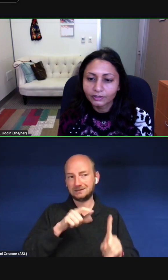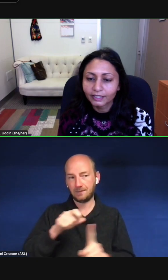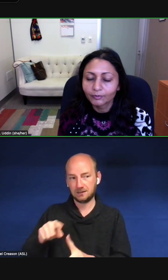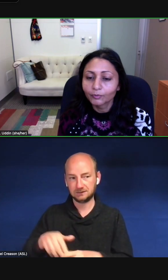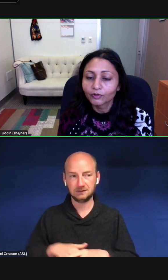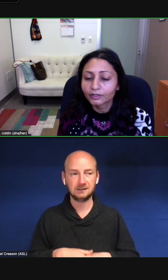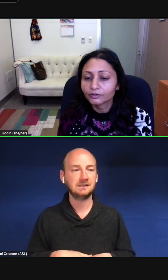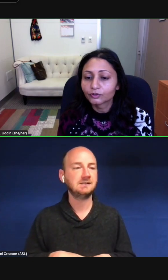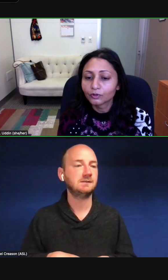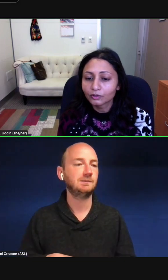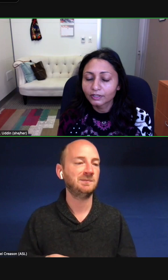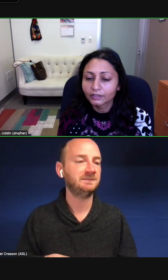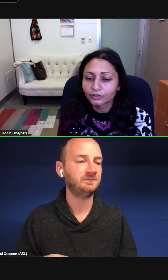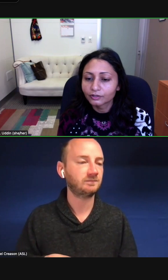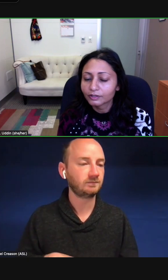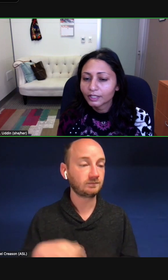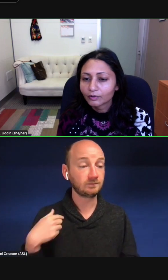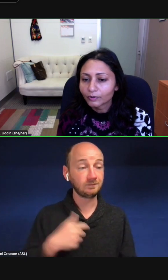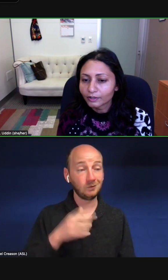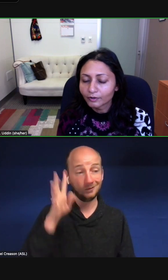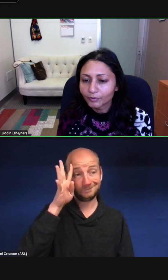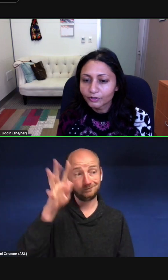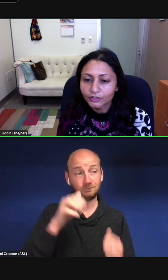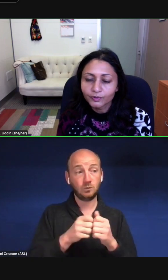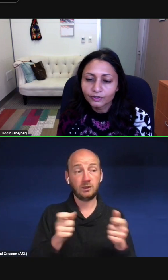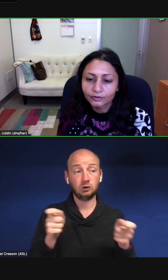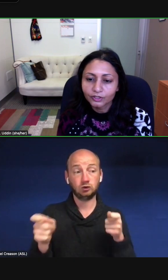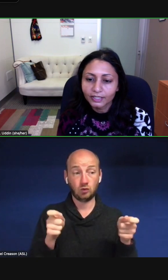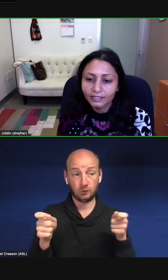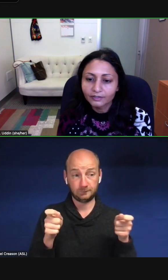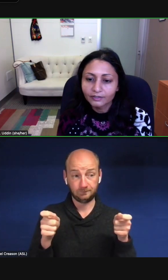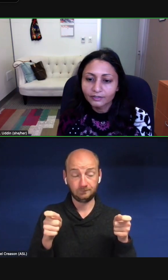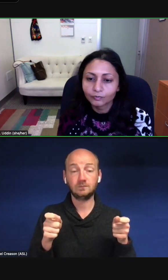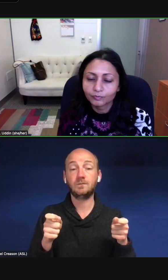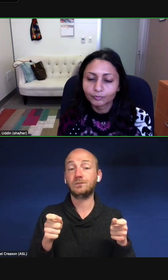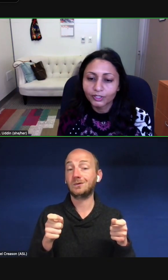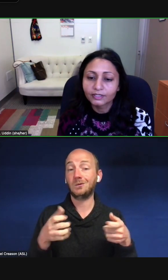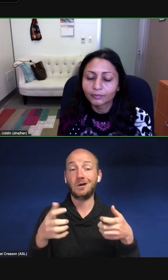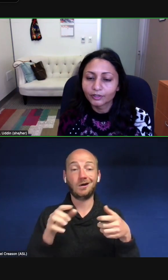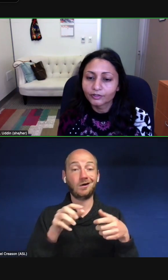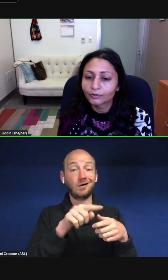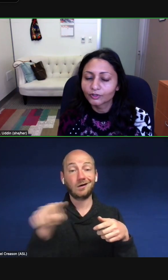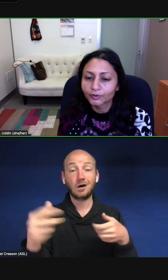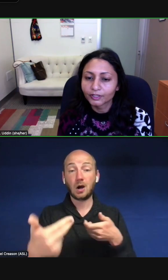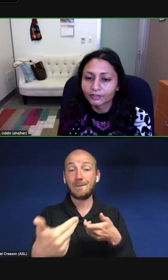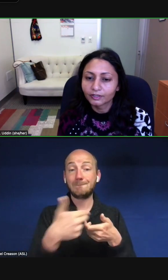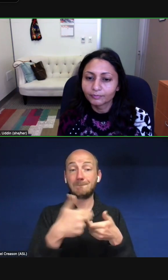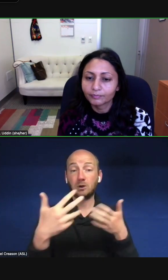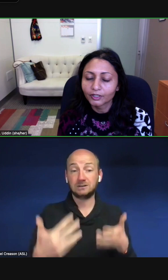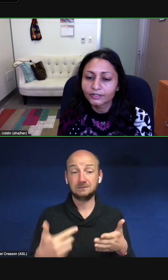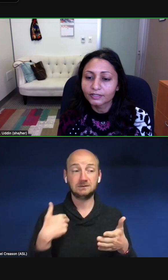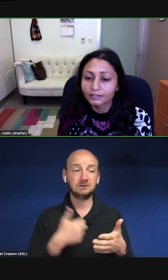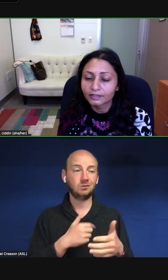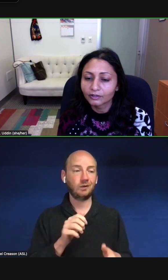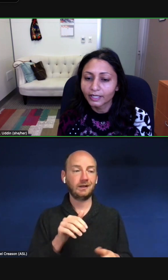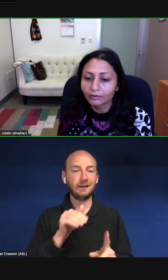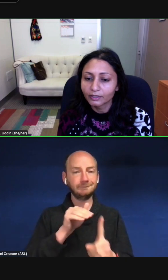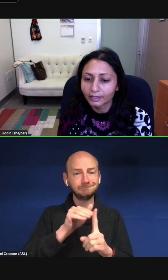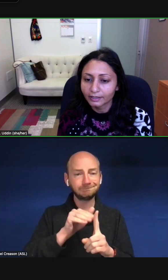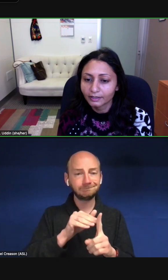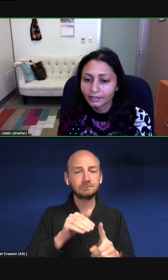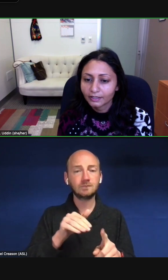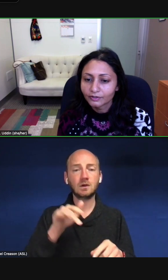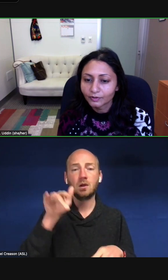scanner, we came up with a control condition where participants are just asked to press the buttons corresponding to the boxes that